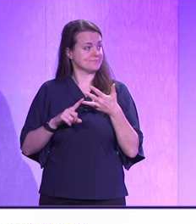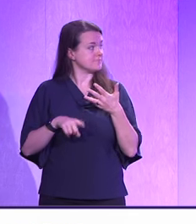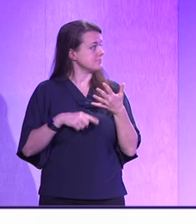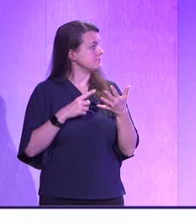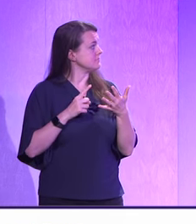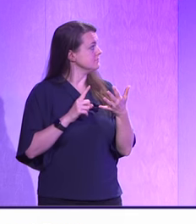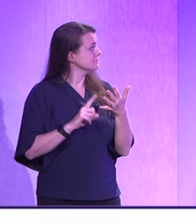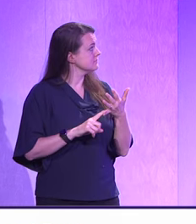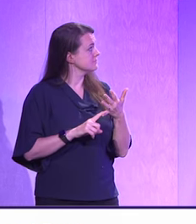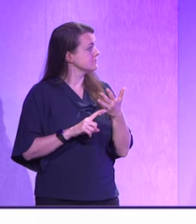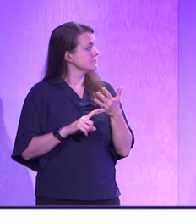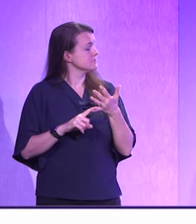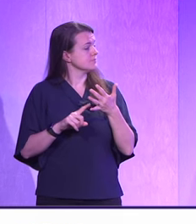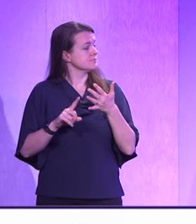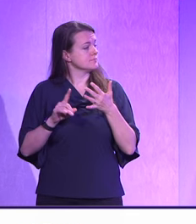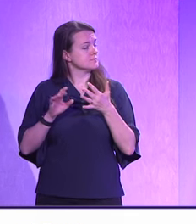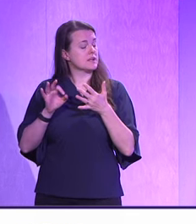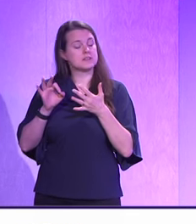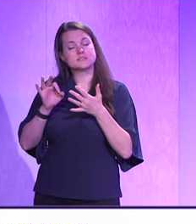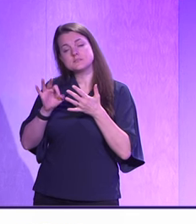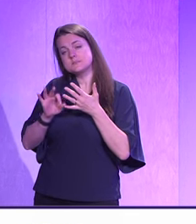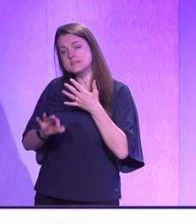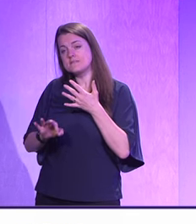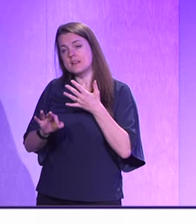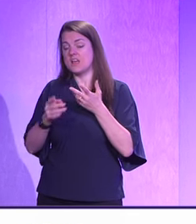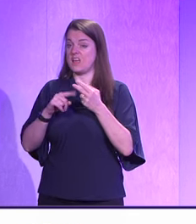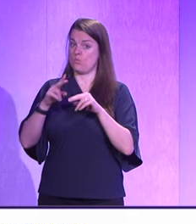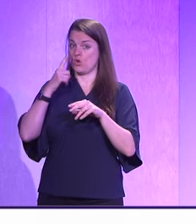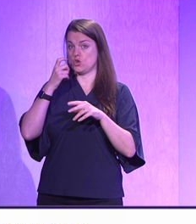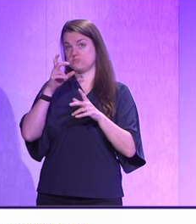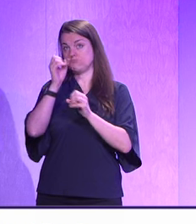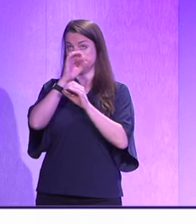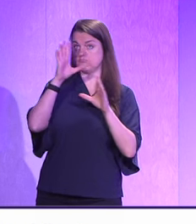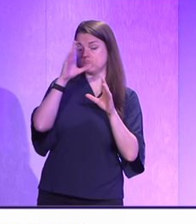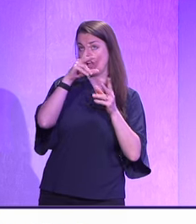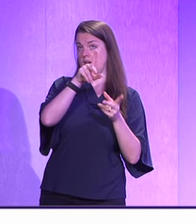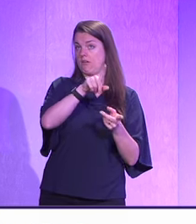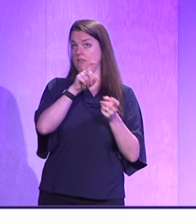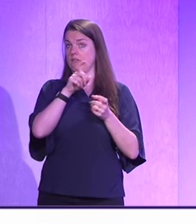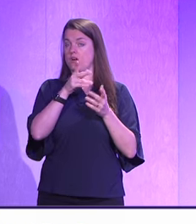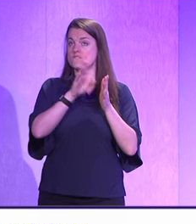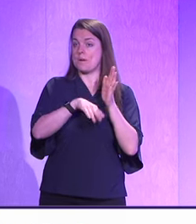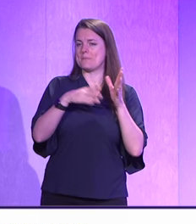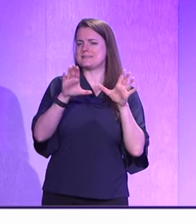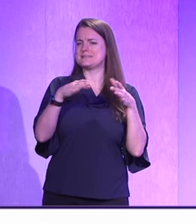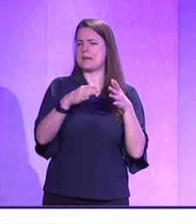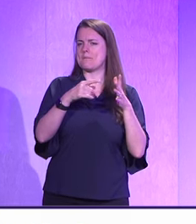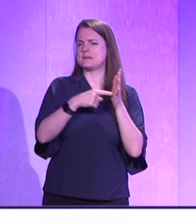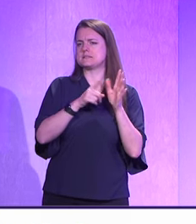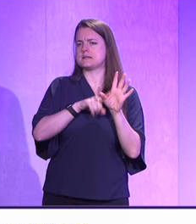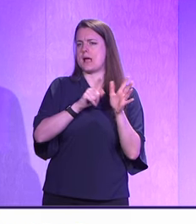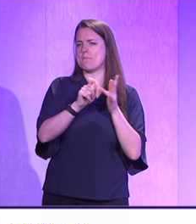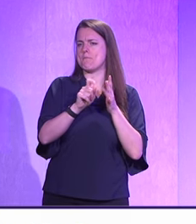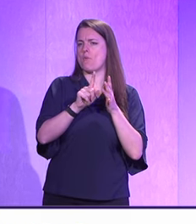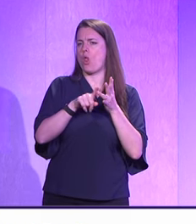and particularly if we can use some ideas from Team Topologies. And also then we'll look at some successes with this kind of